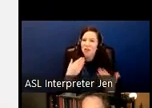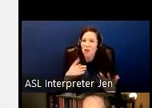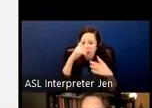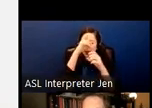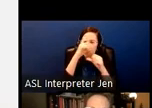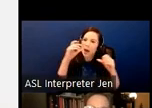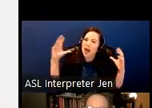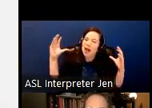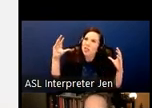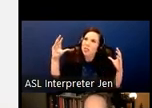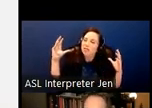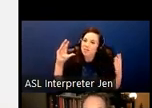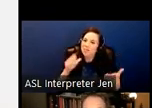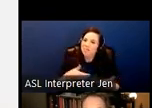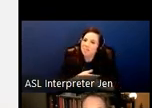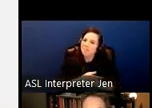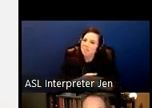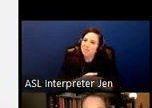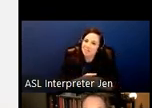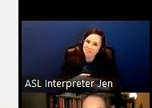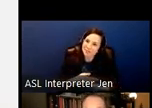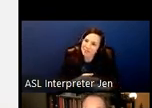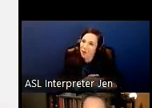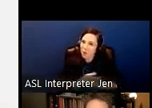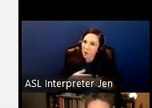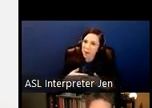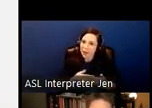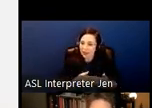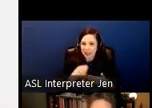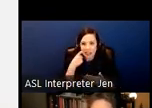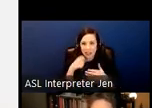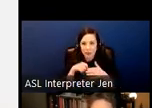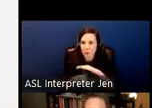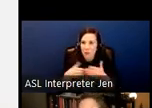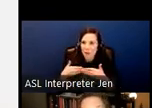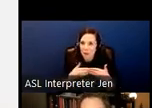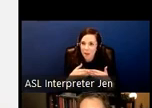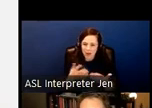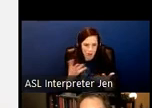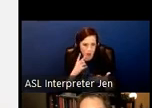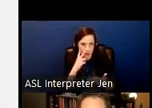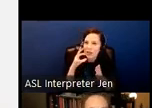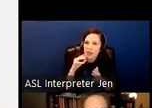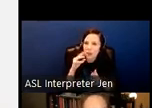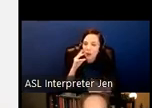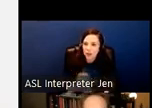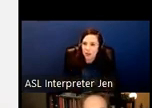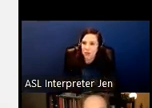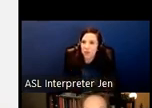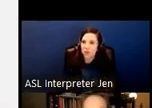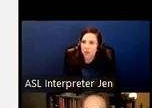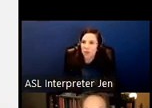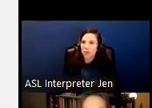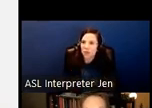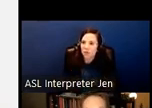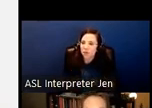in that place of imagining that and thinking about what you see, what you witness, and what you experience with the baby.